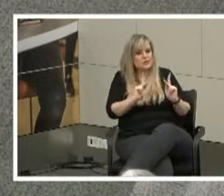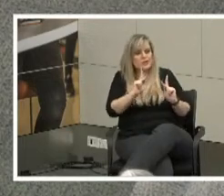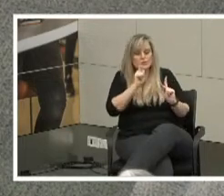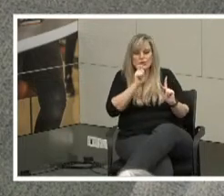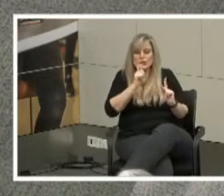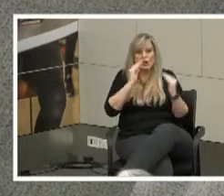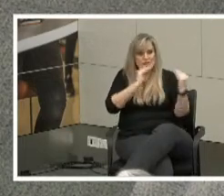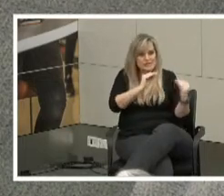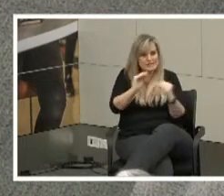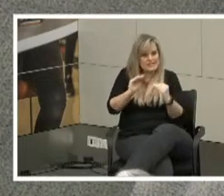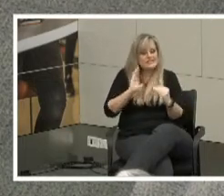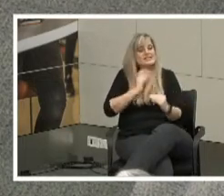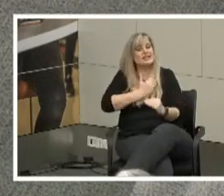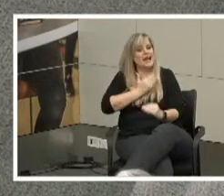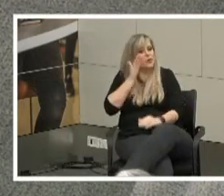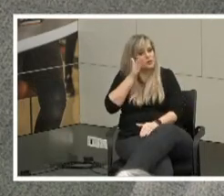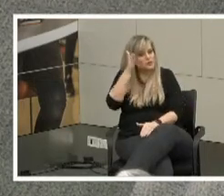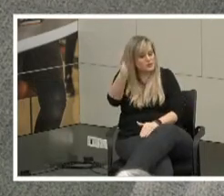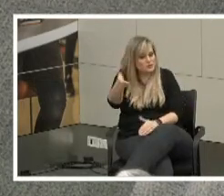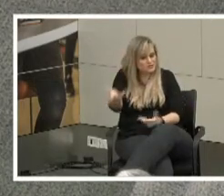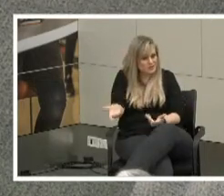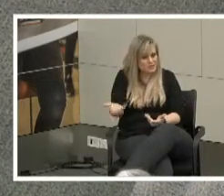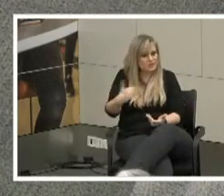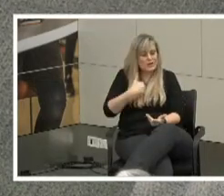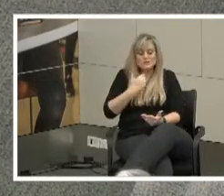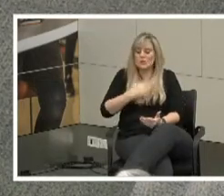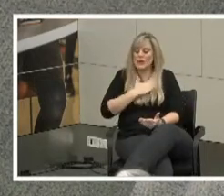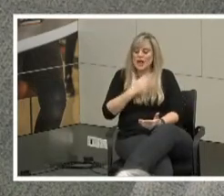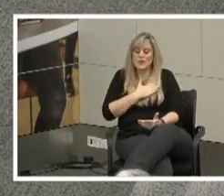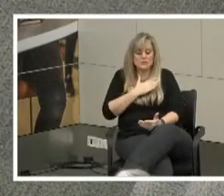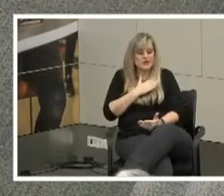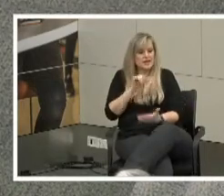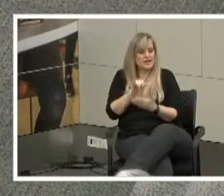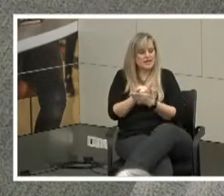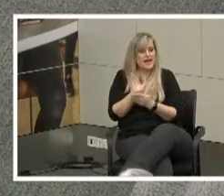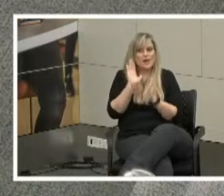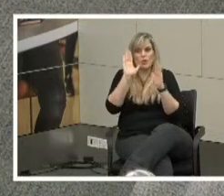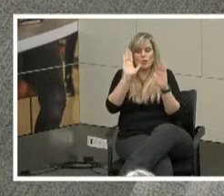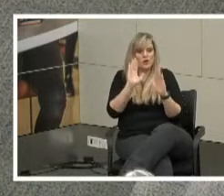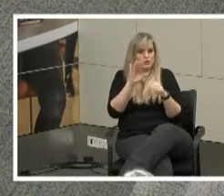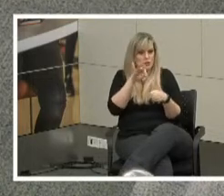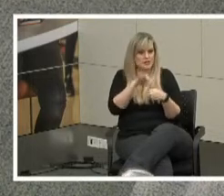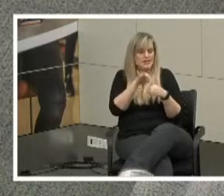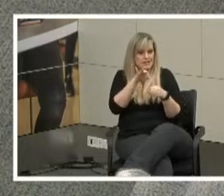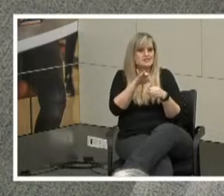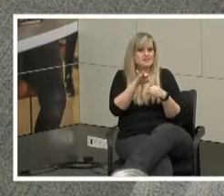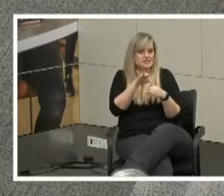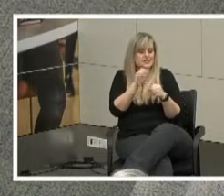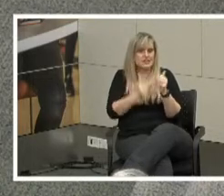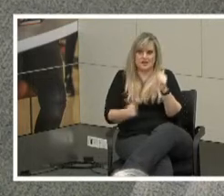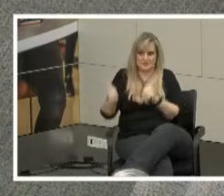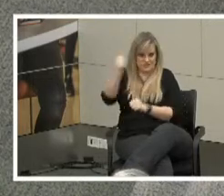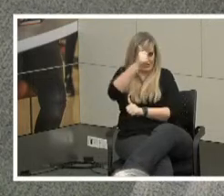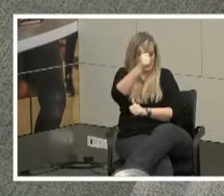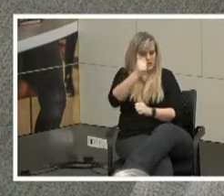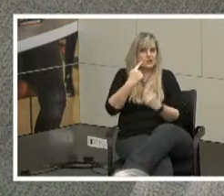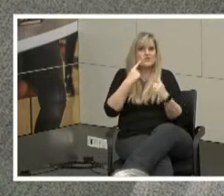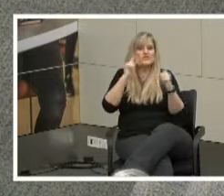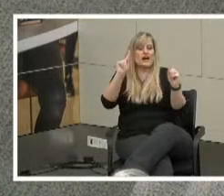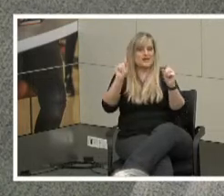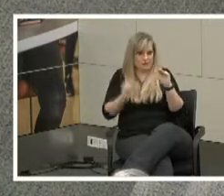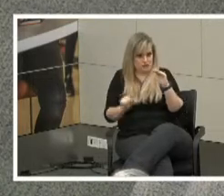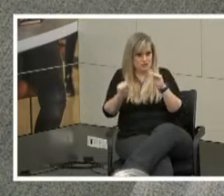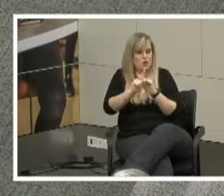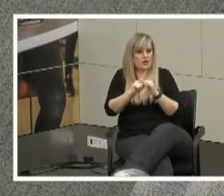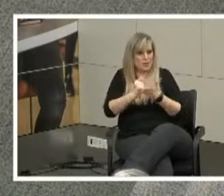our future I am so happy that our wonderful elected officials are finally coming up to help